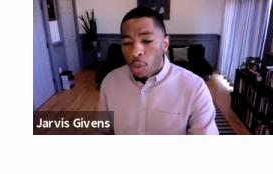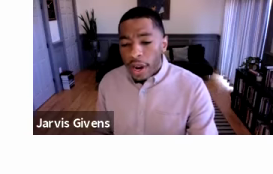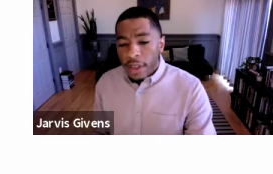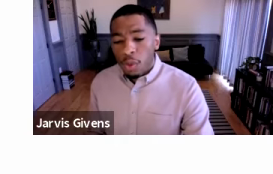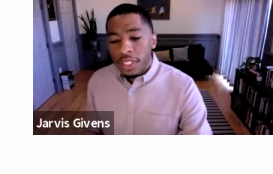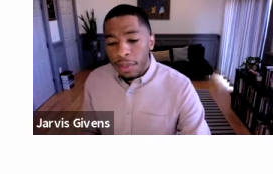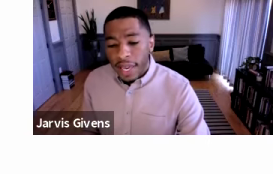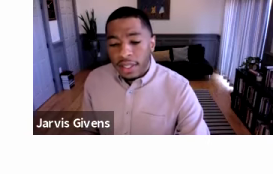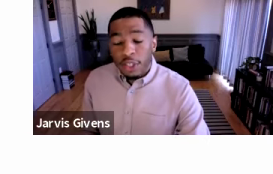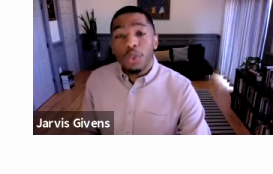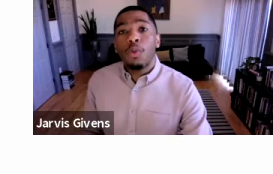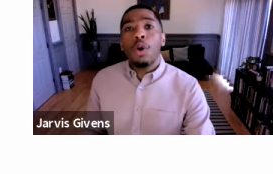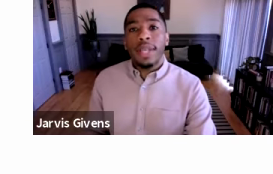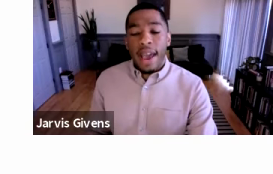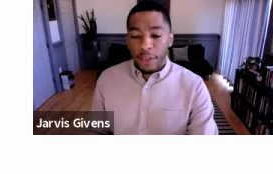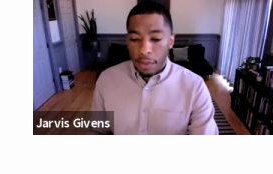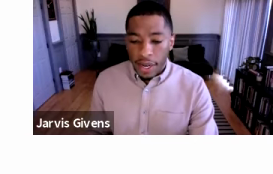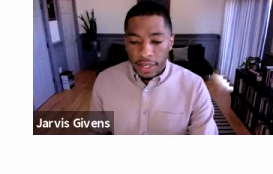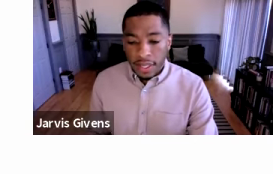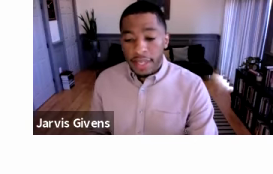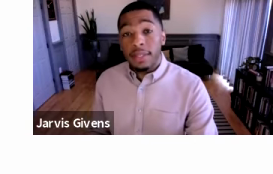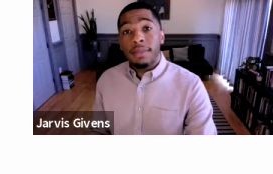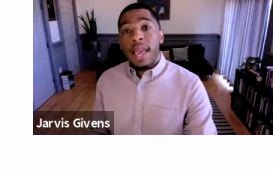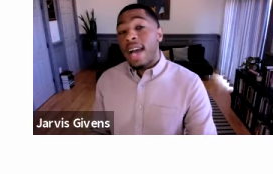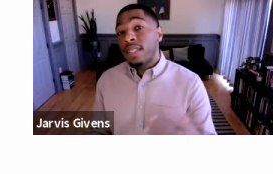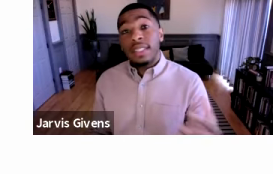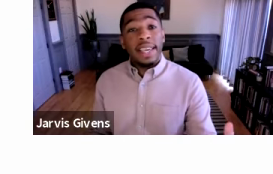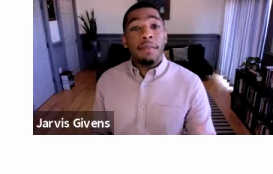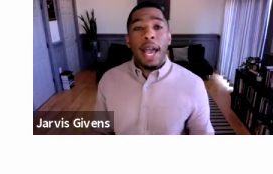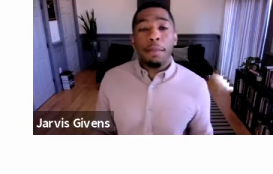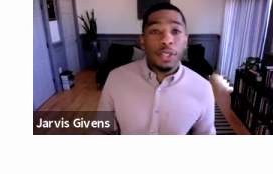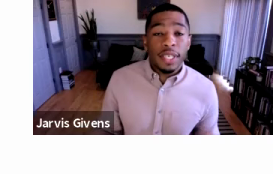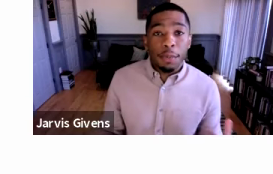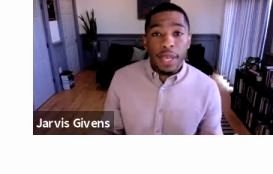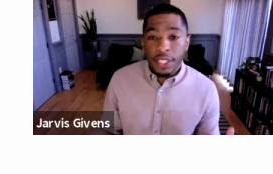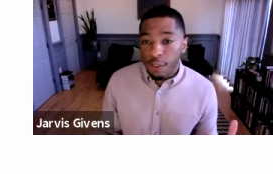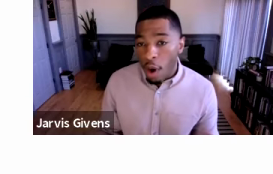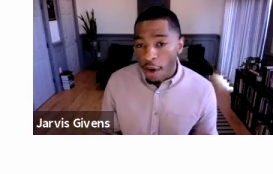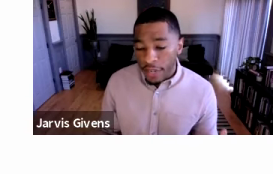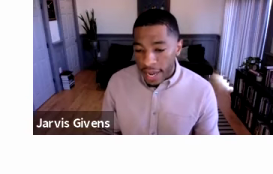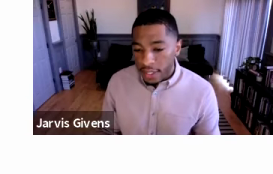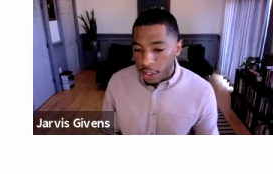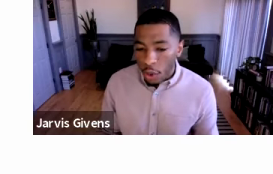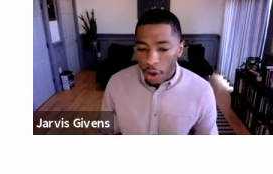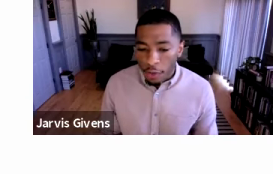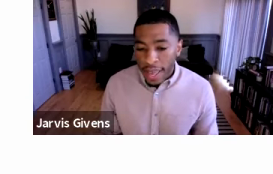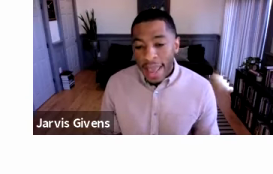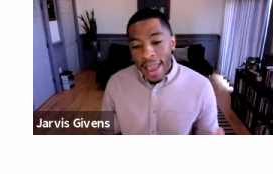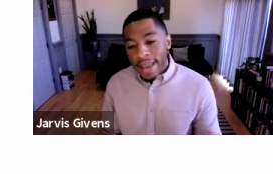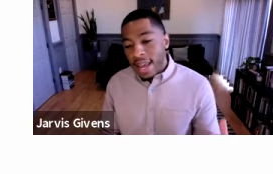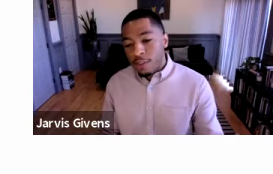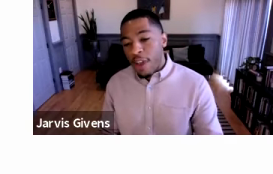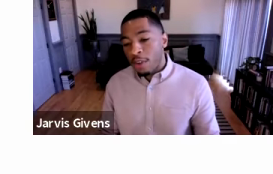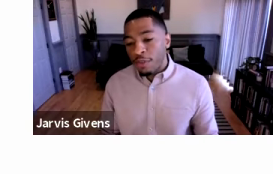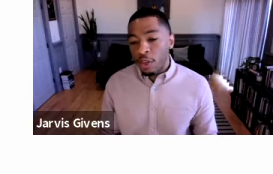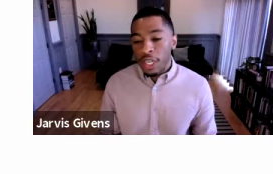I was aware that Woodson played a central role in African-American studies as the second Black person to get a PhD from Harvard in 1912,